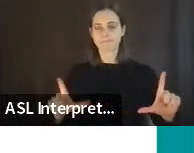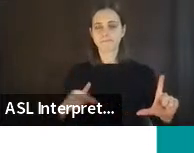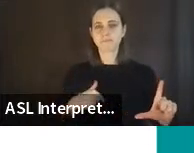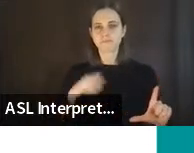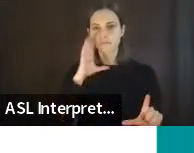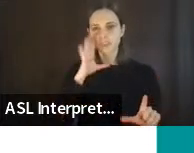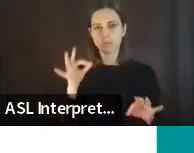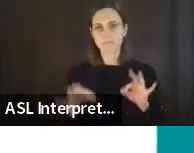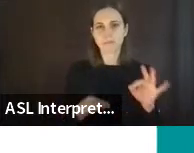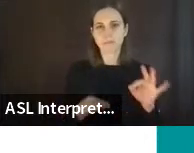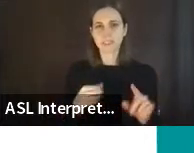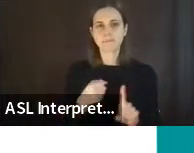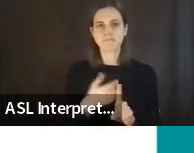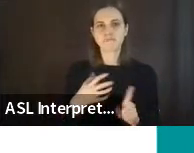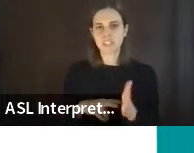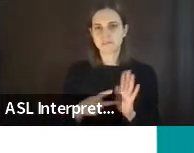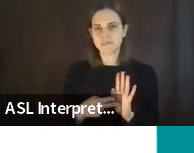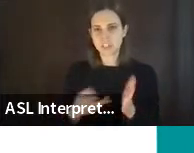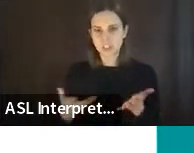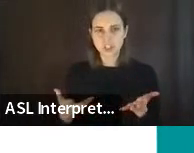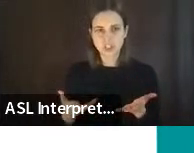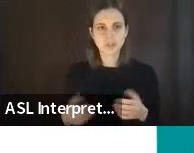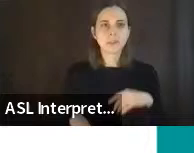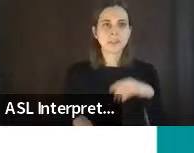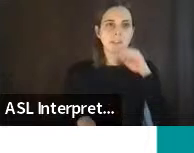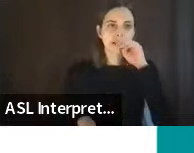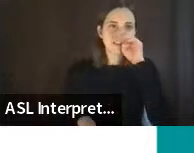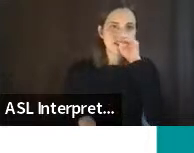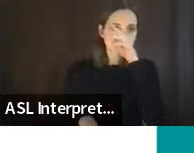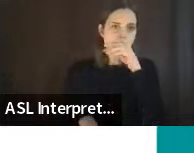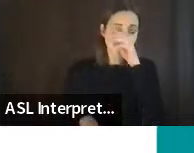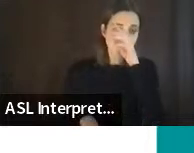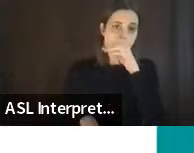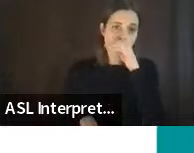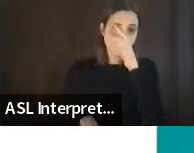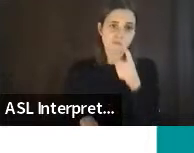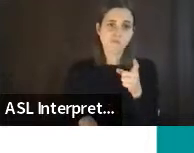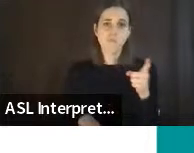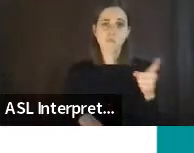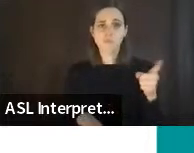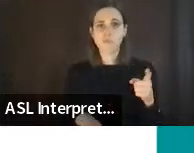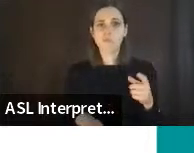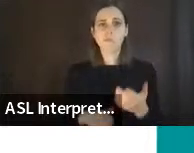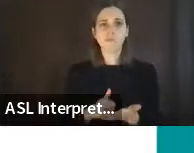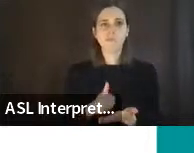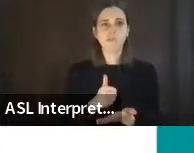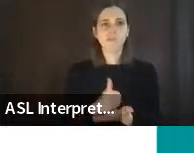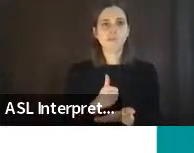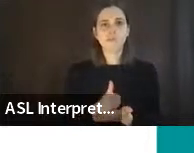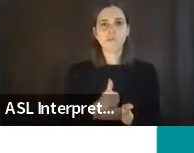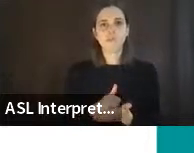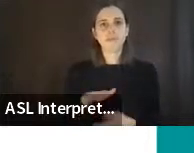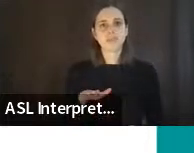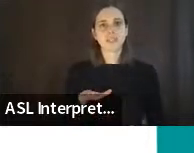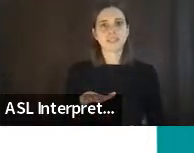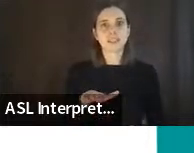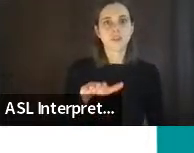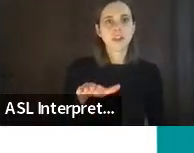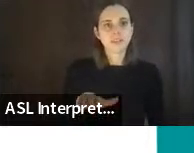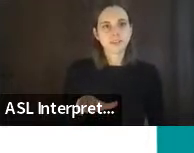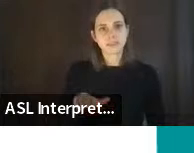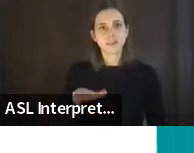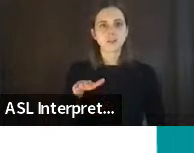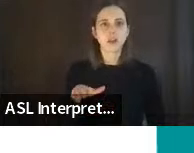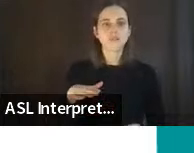connections are they facilitate acceleration, deceleration, weaving, merging, and diverging for automobiles and trucks between two or